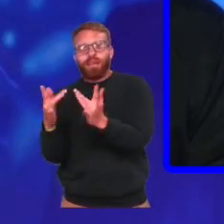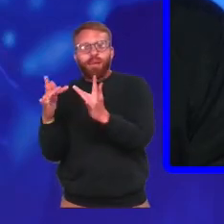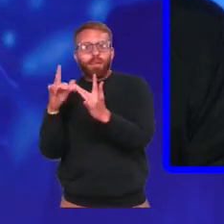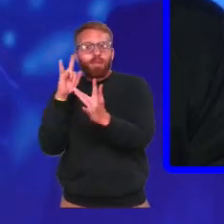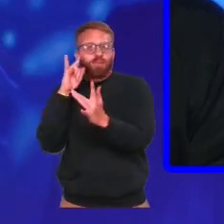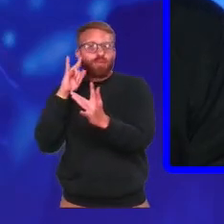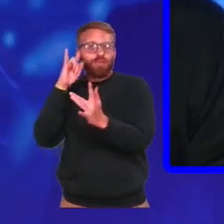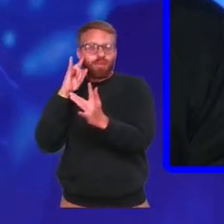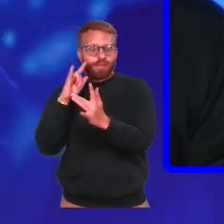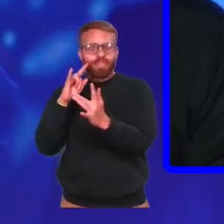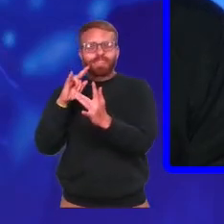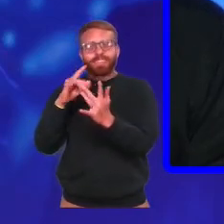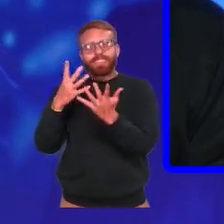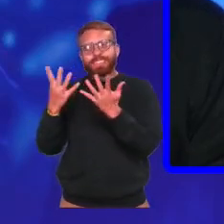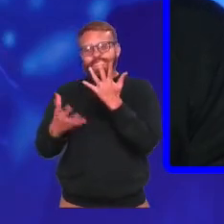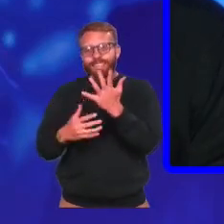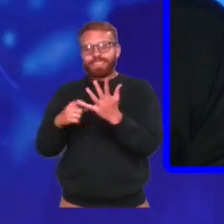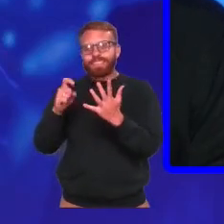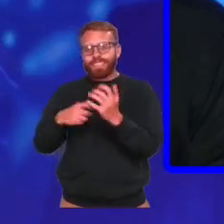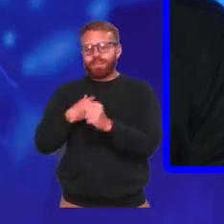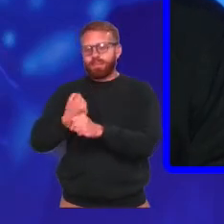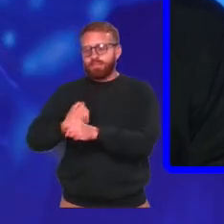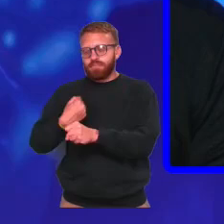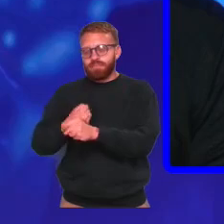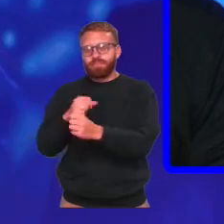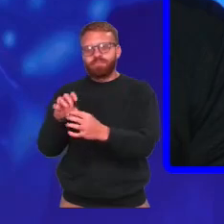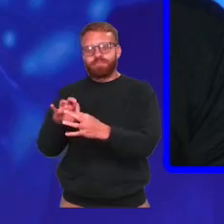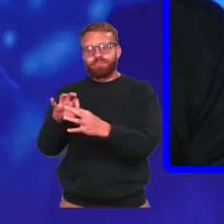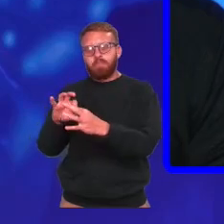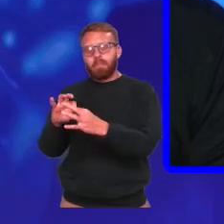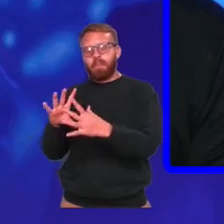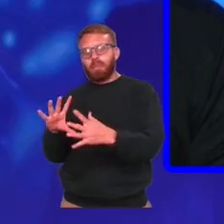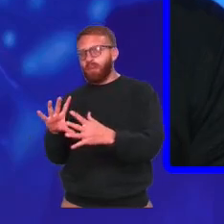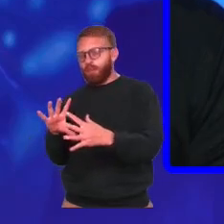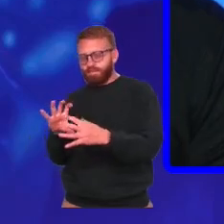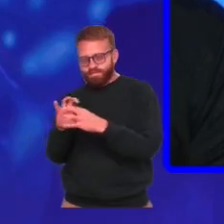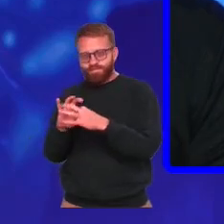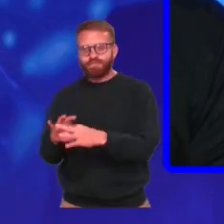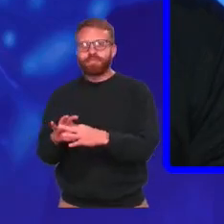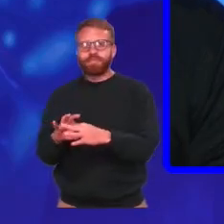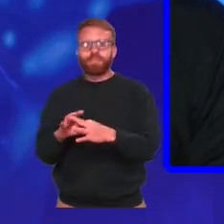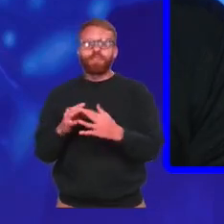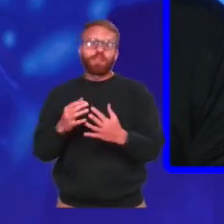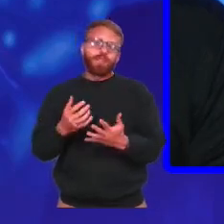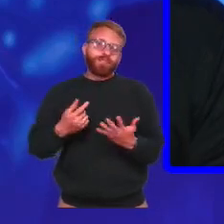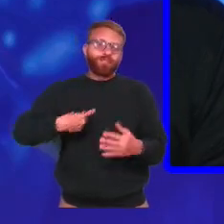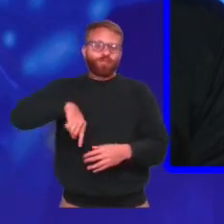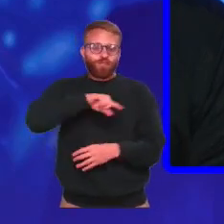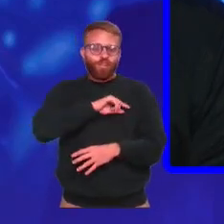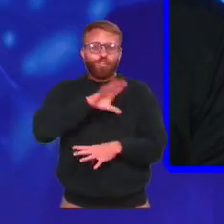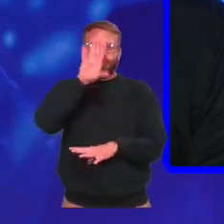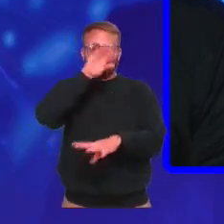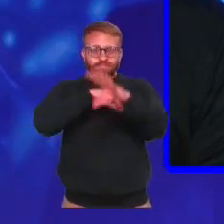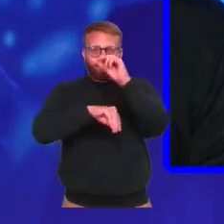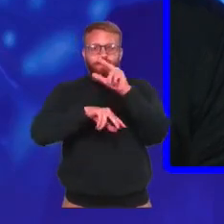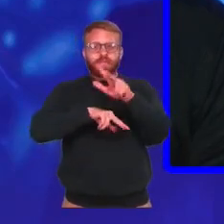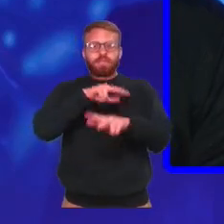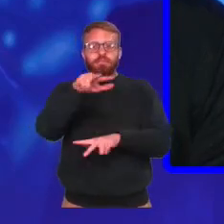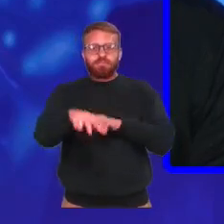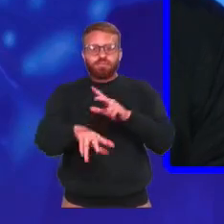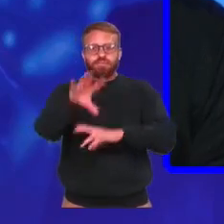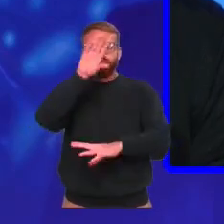did it successfully, but it wasn't without pain. So we're still growing, we're still learning, we're still in that process of innovation on